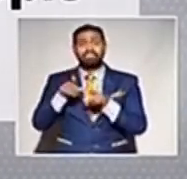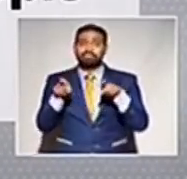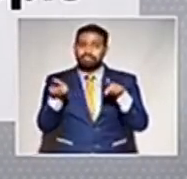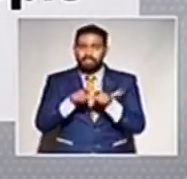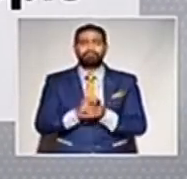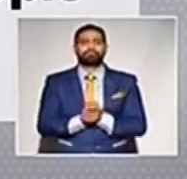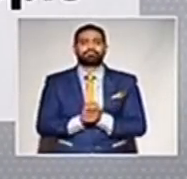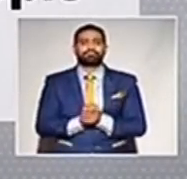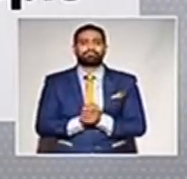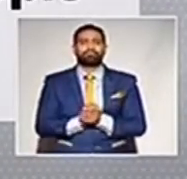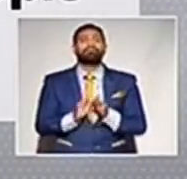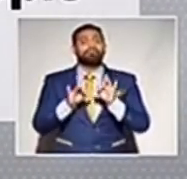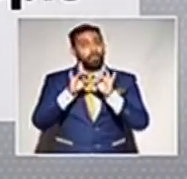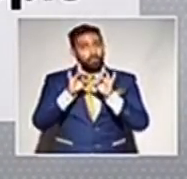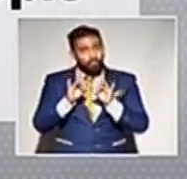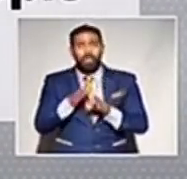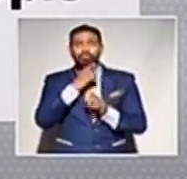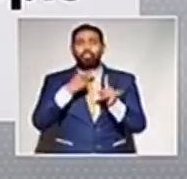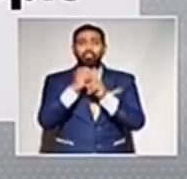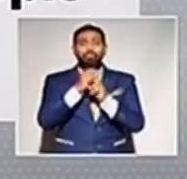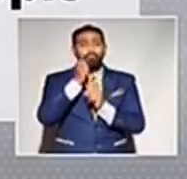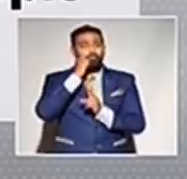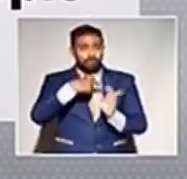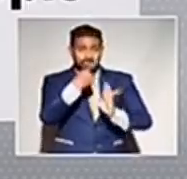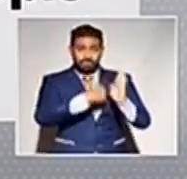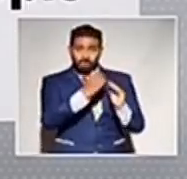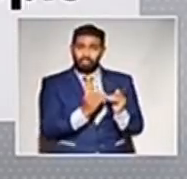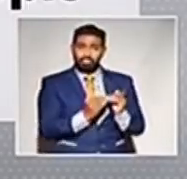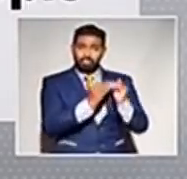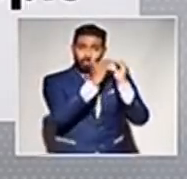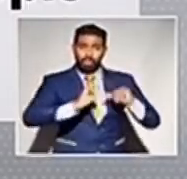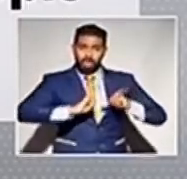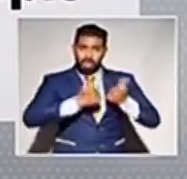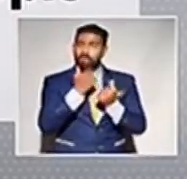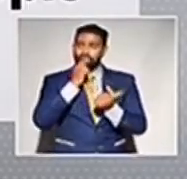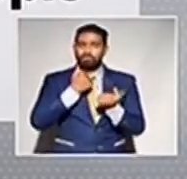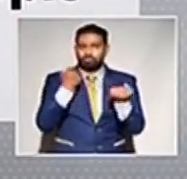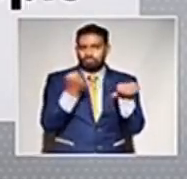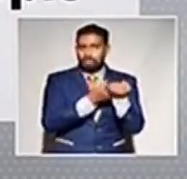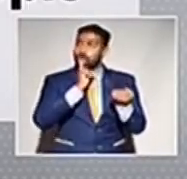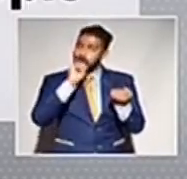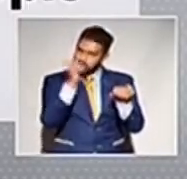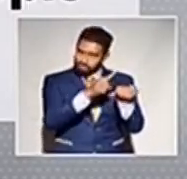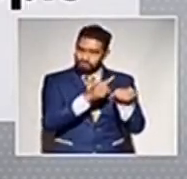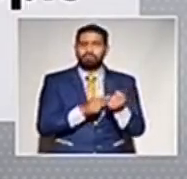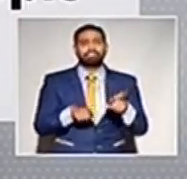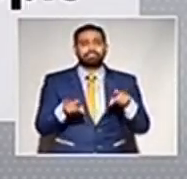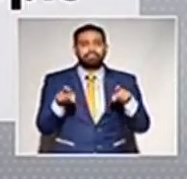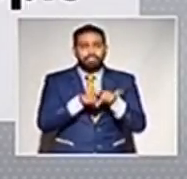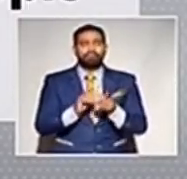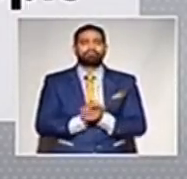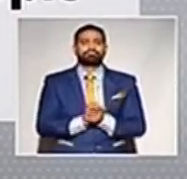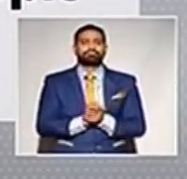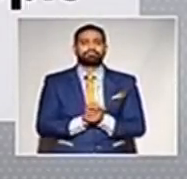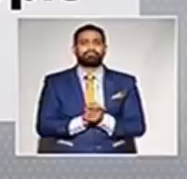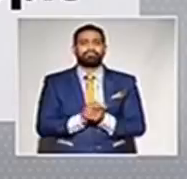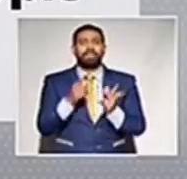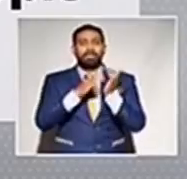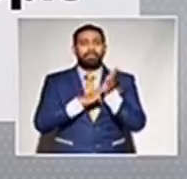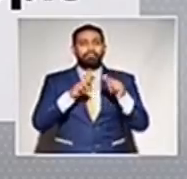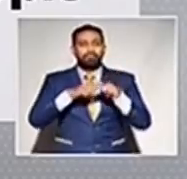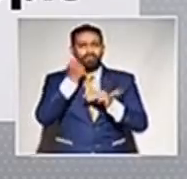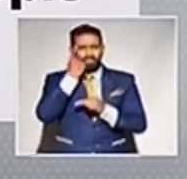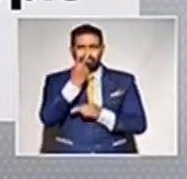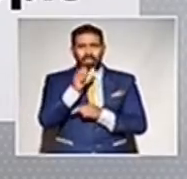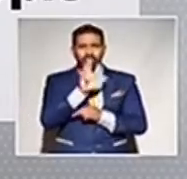low-income people in Sri Lanka in line with the social spending strategy adopted by the IMF in 2019 and ensure